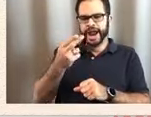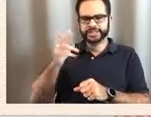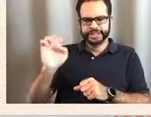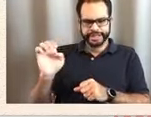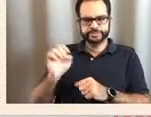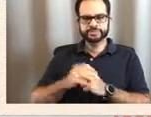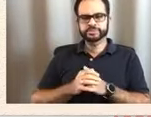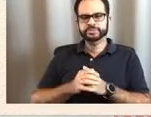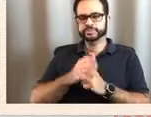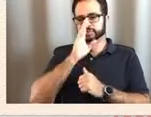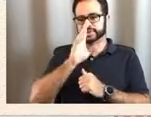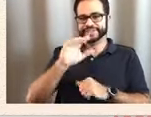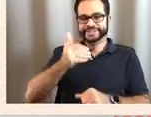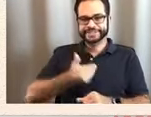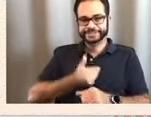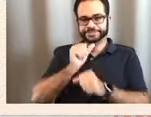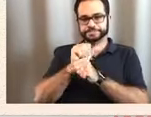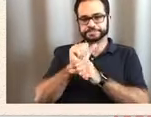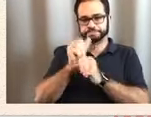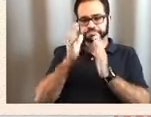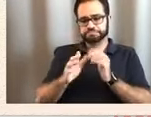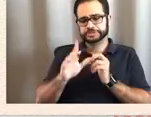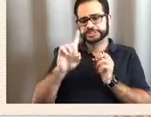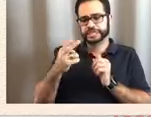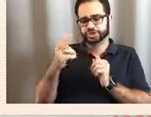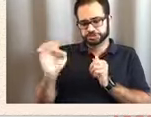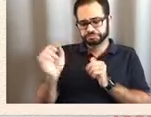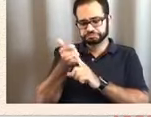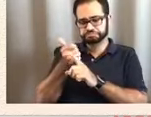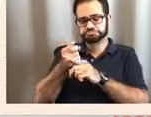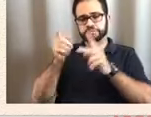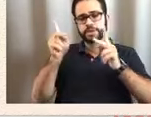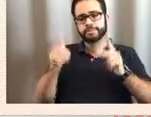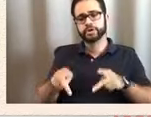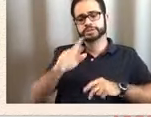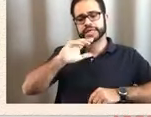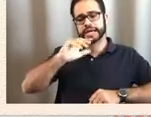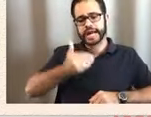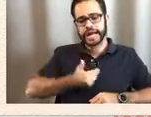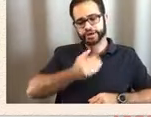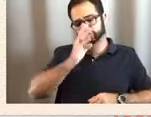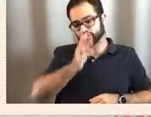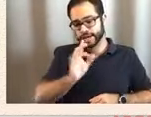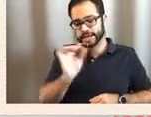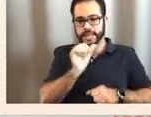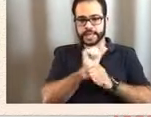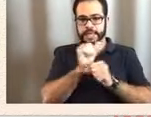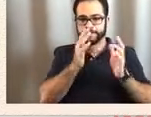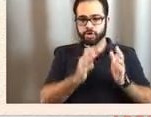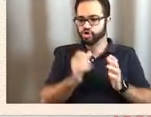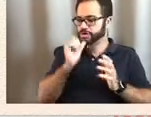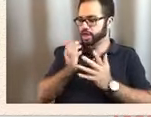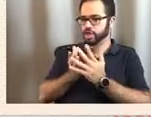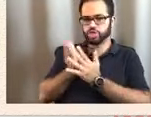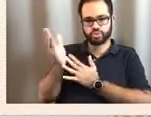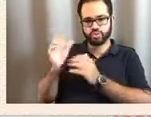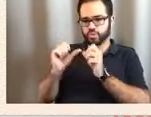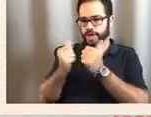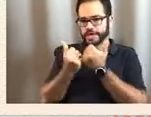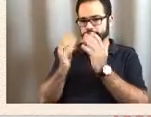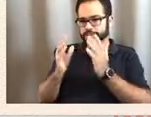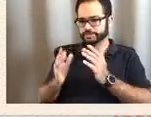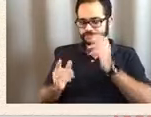hired employee is any individual who is hired directly as an employee, not through an agency. You